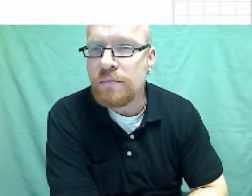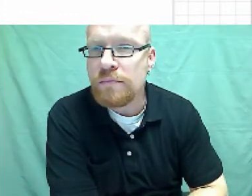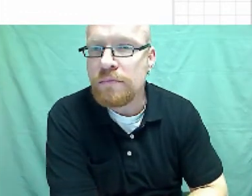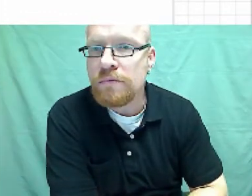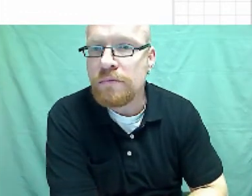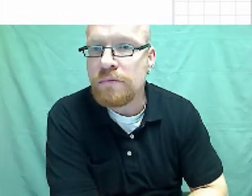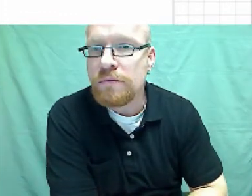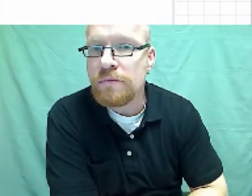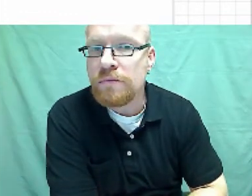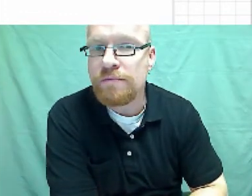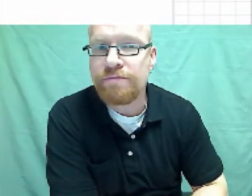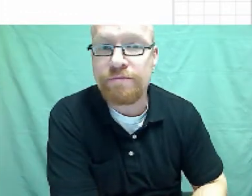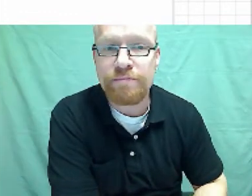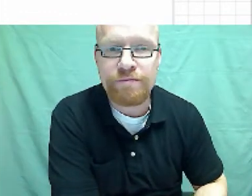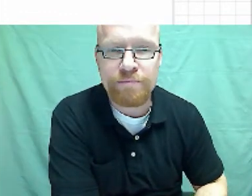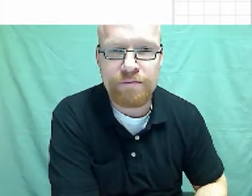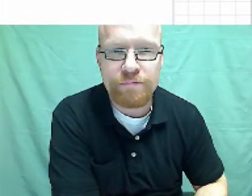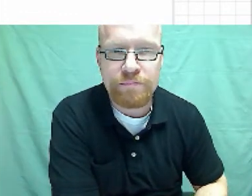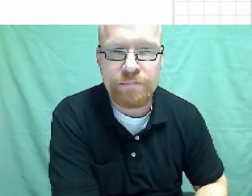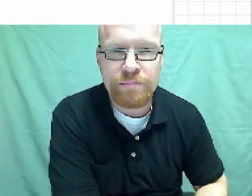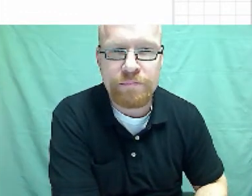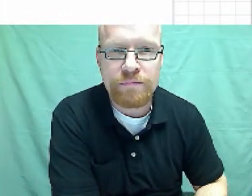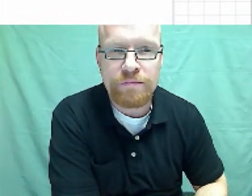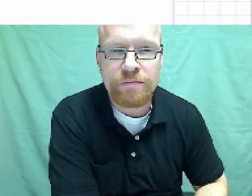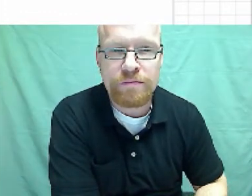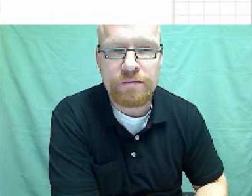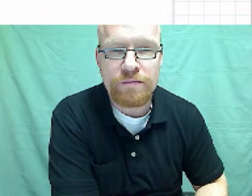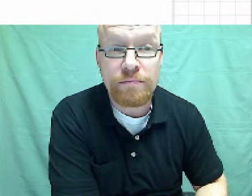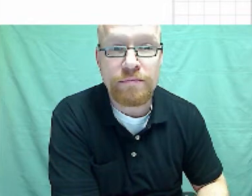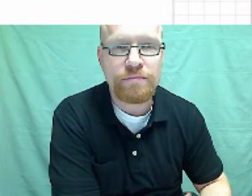from the parent function, down the y-axis.